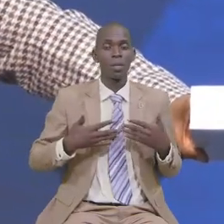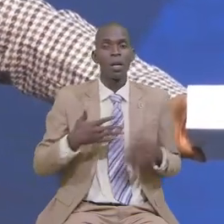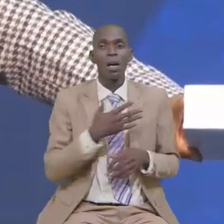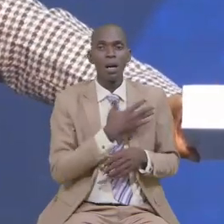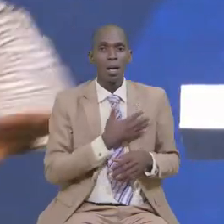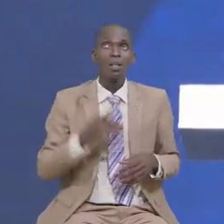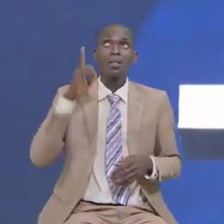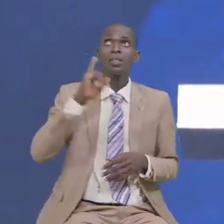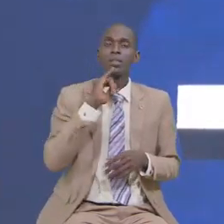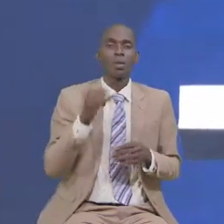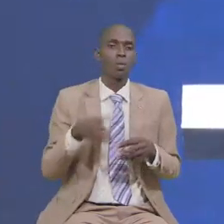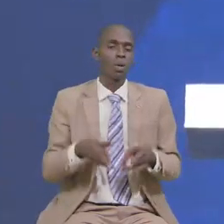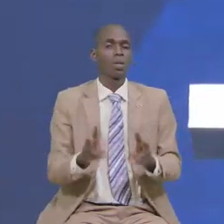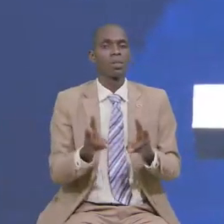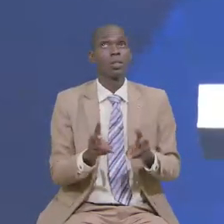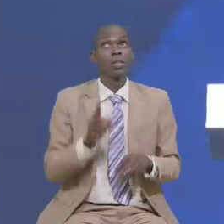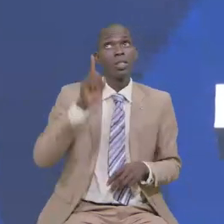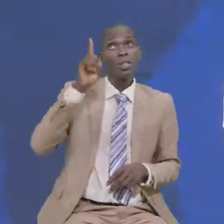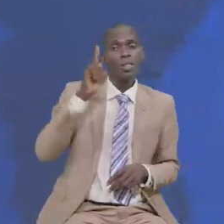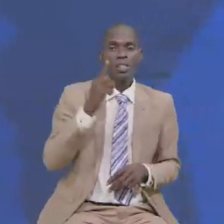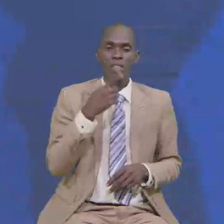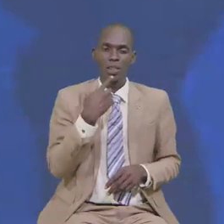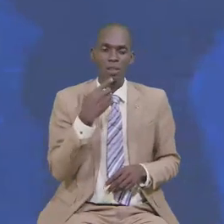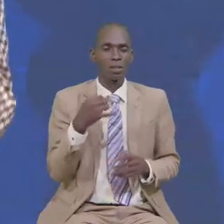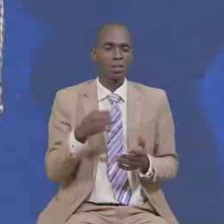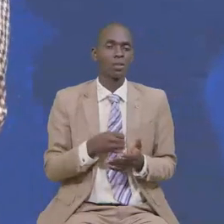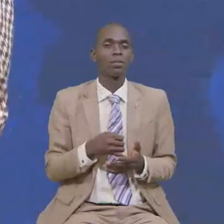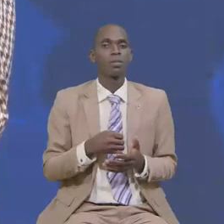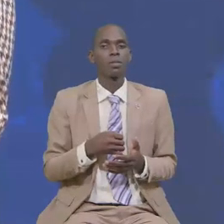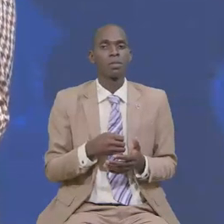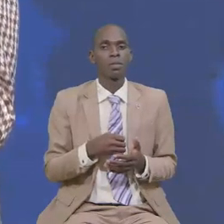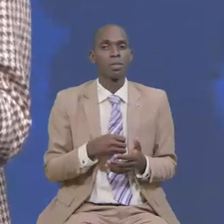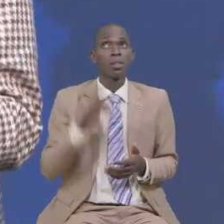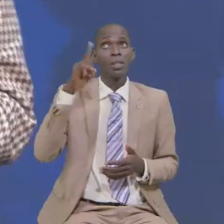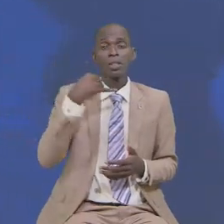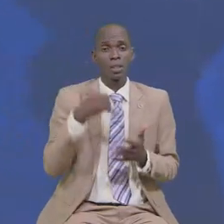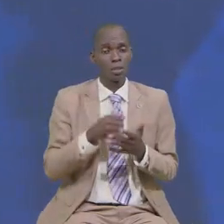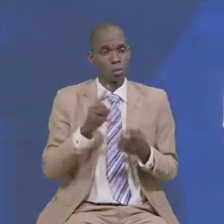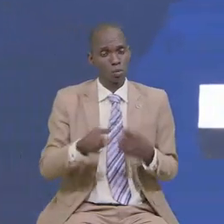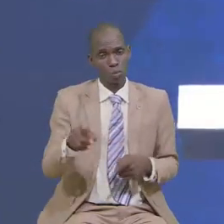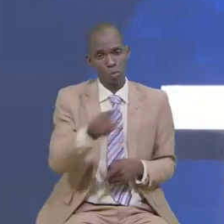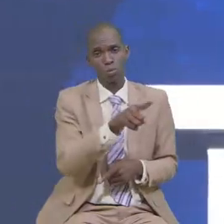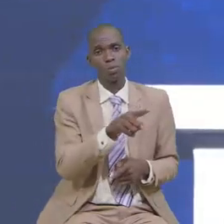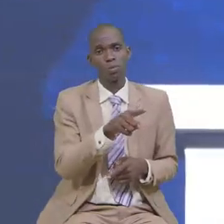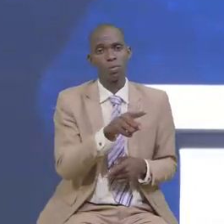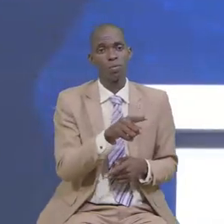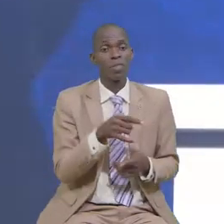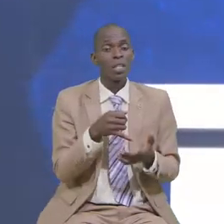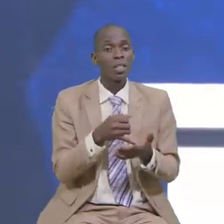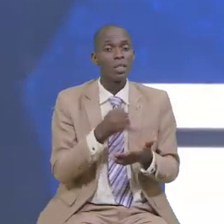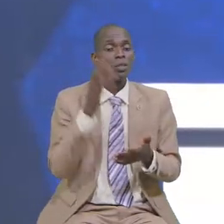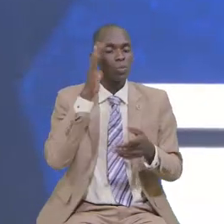way. He said so. He said it to you. It will